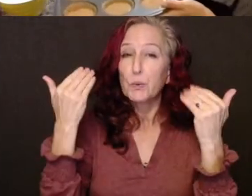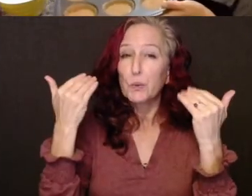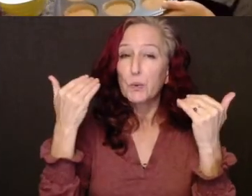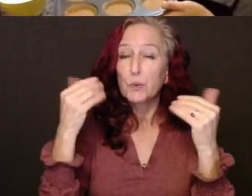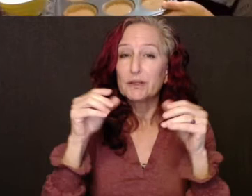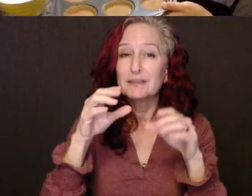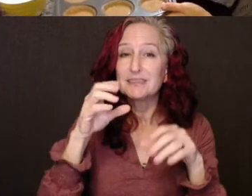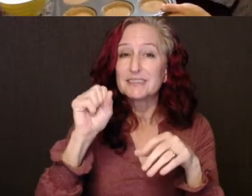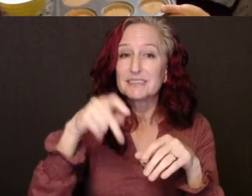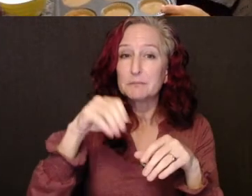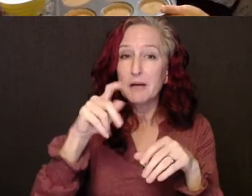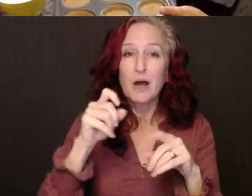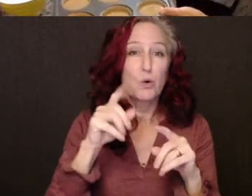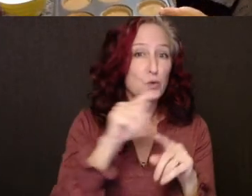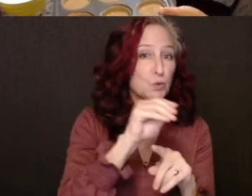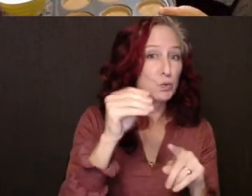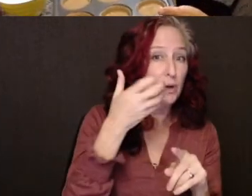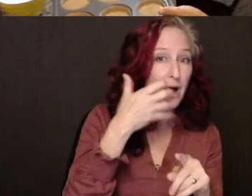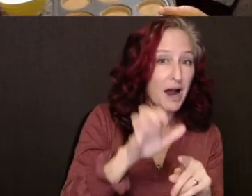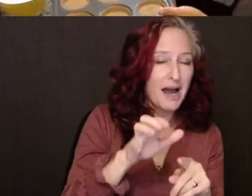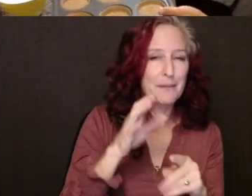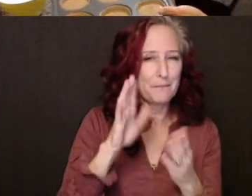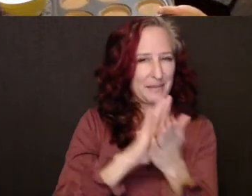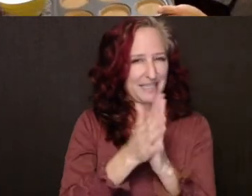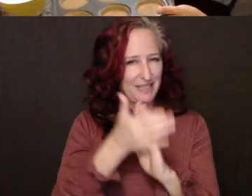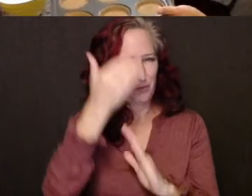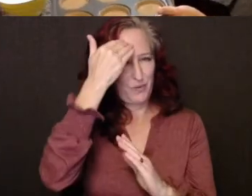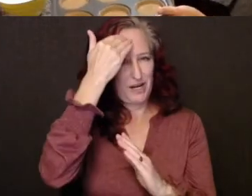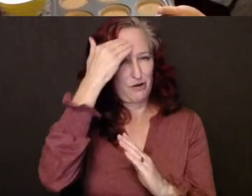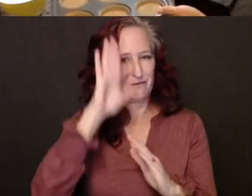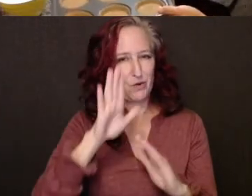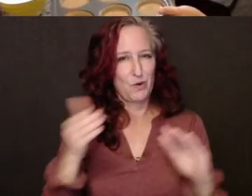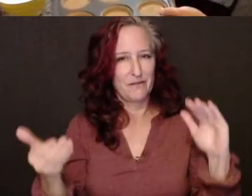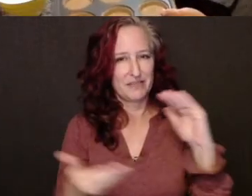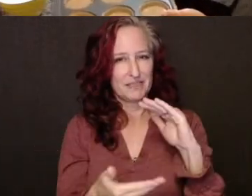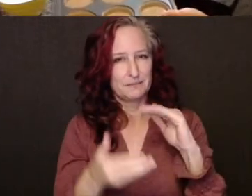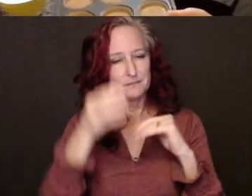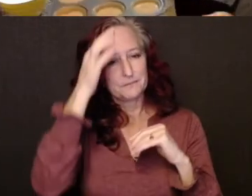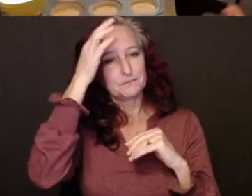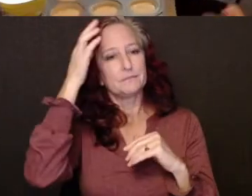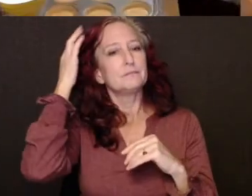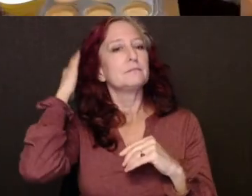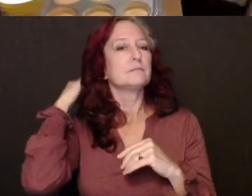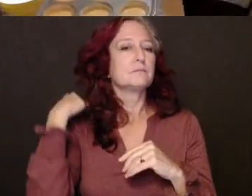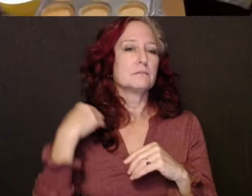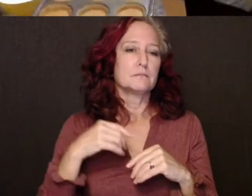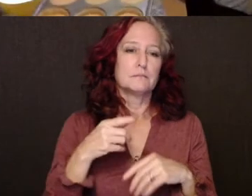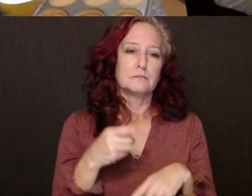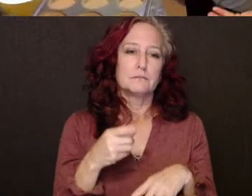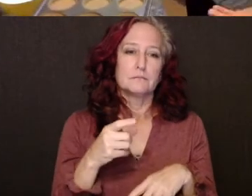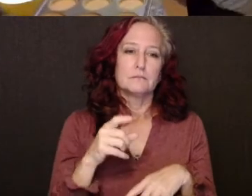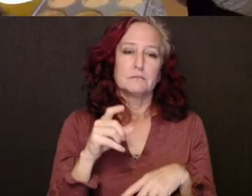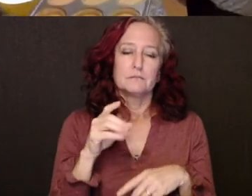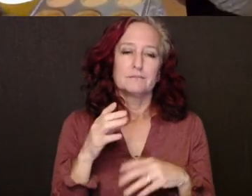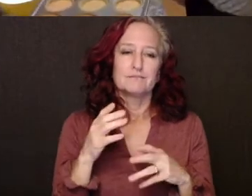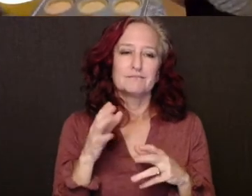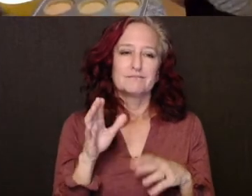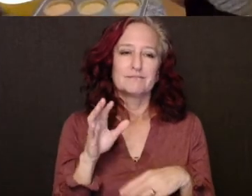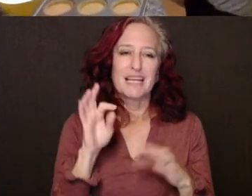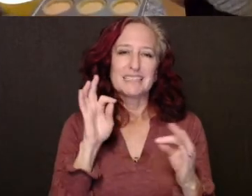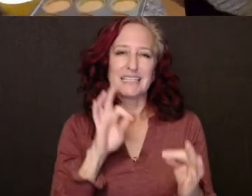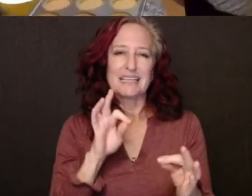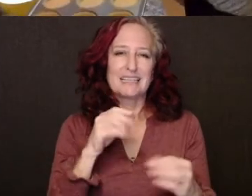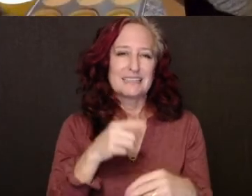in your cupcake. Let me see, what other tips do I have for cupcakes? Sometimes there are cool spots in